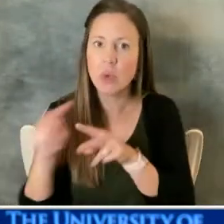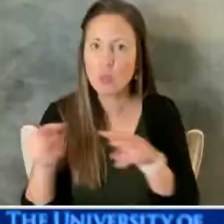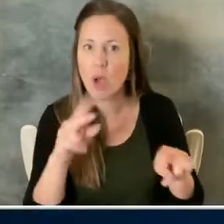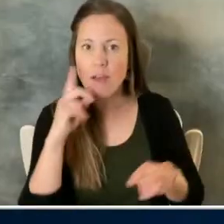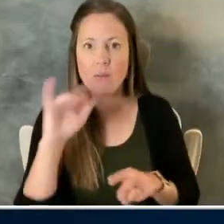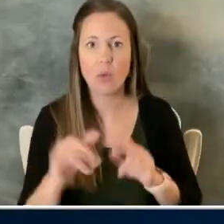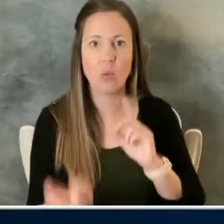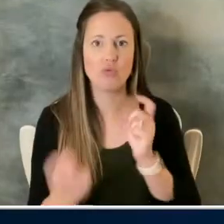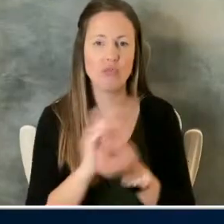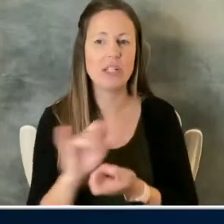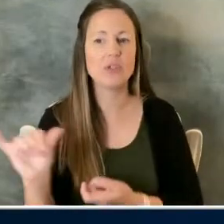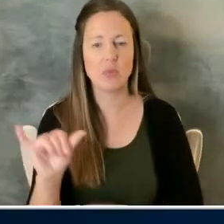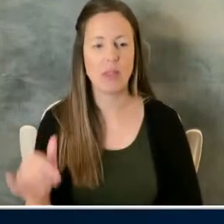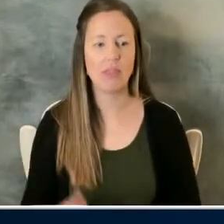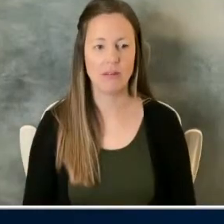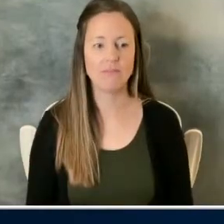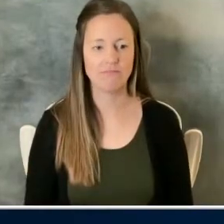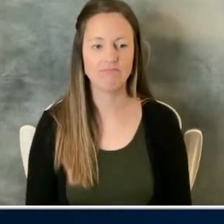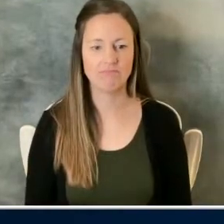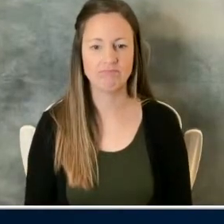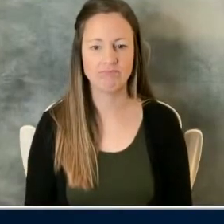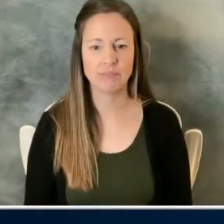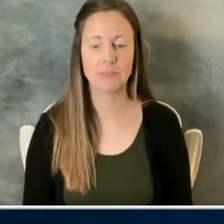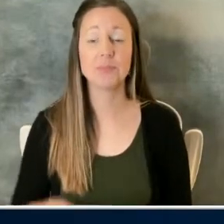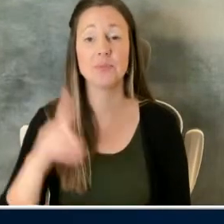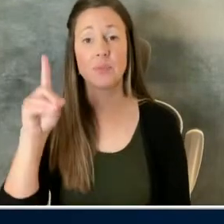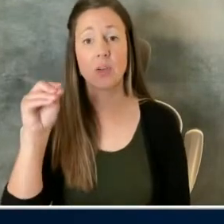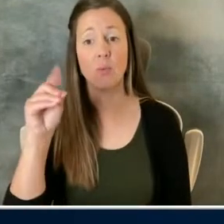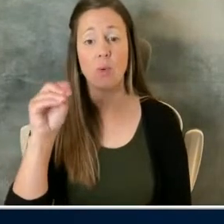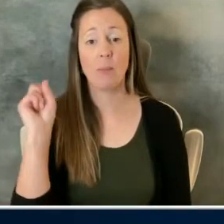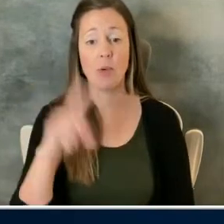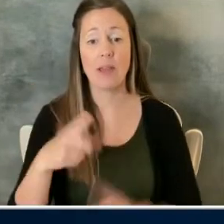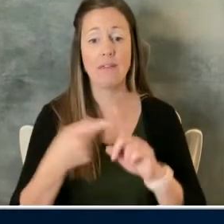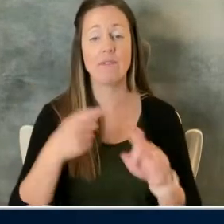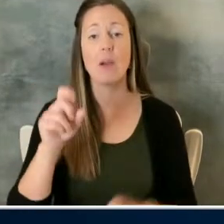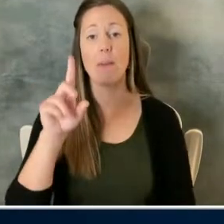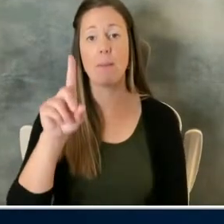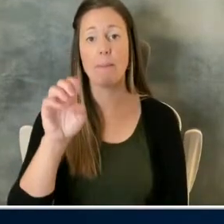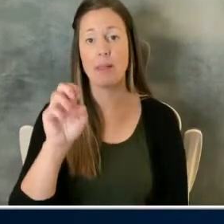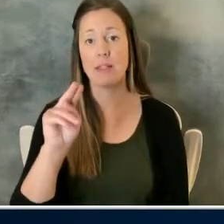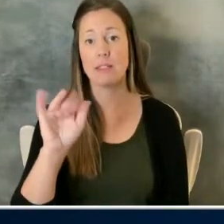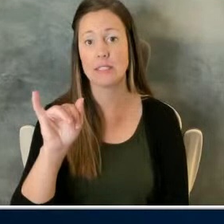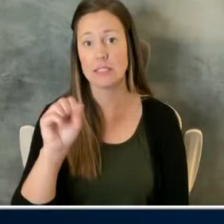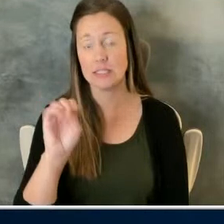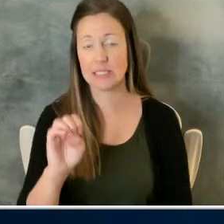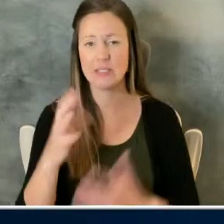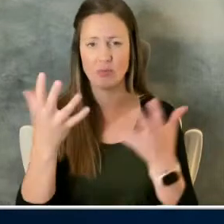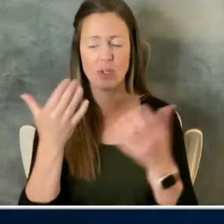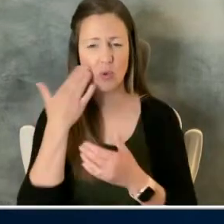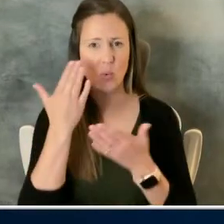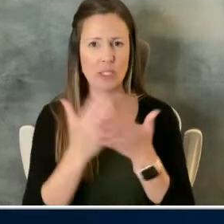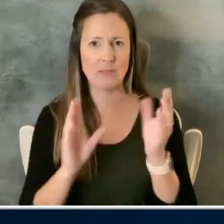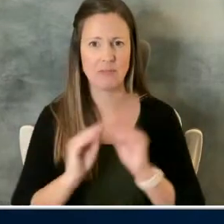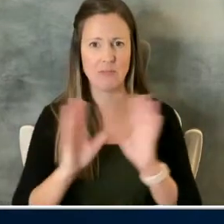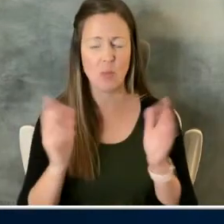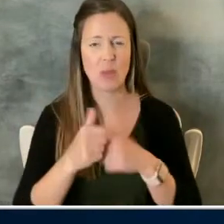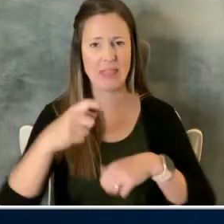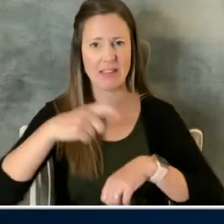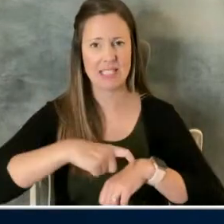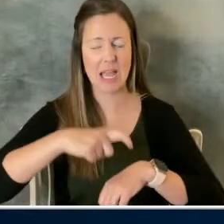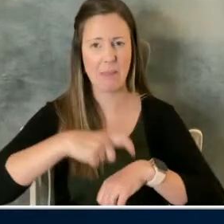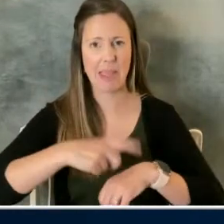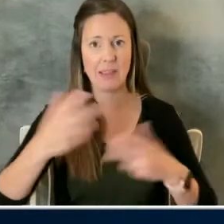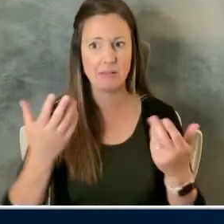well. One more question from Denise. Denise wants to know some clarification on the timing and if it's safe to